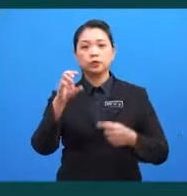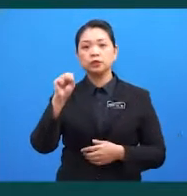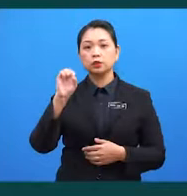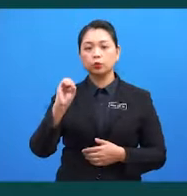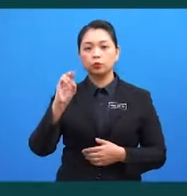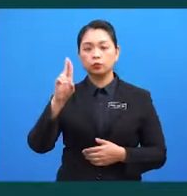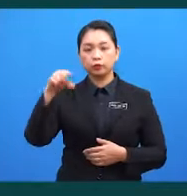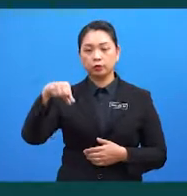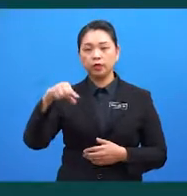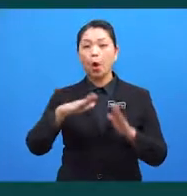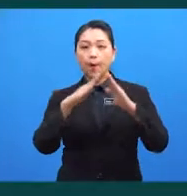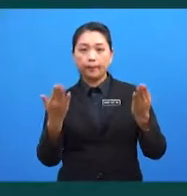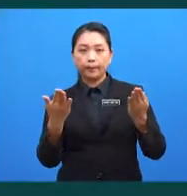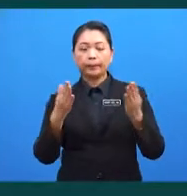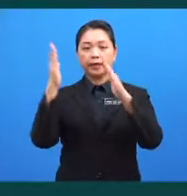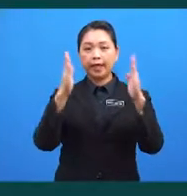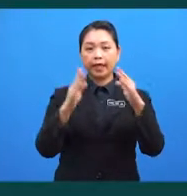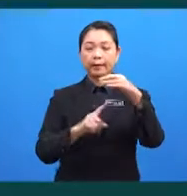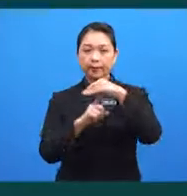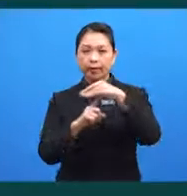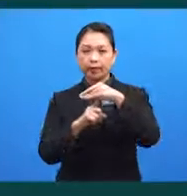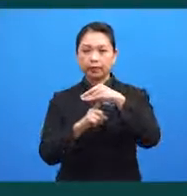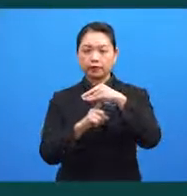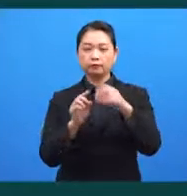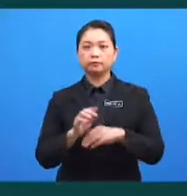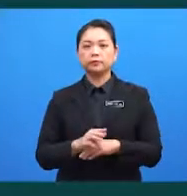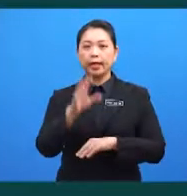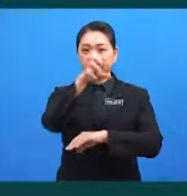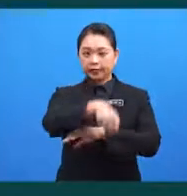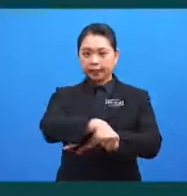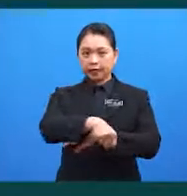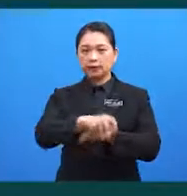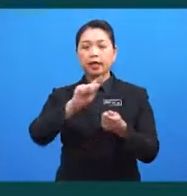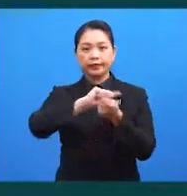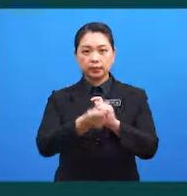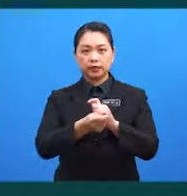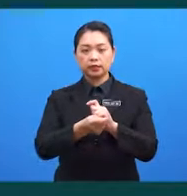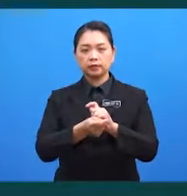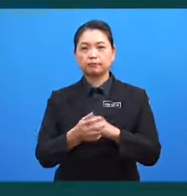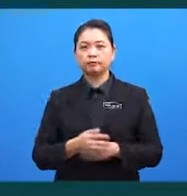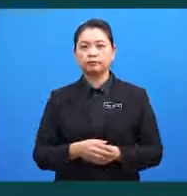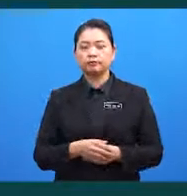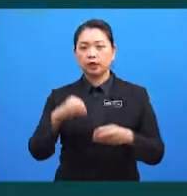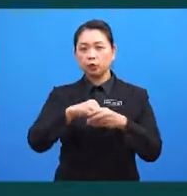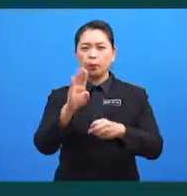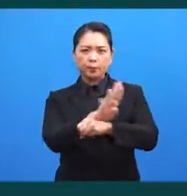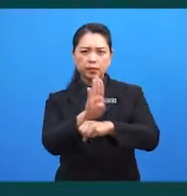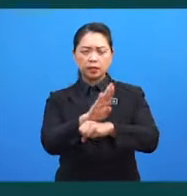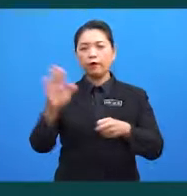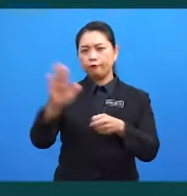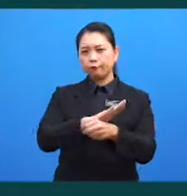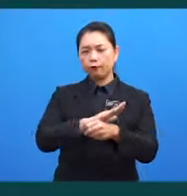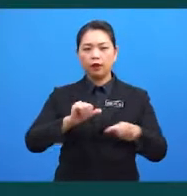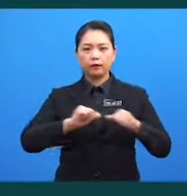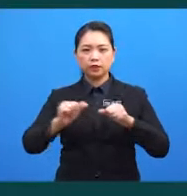an open-air market by day, but at night, it turns into a bustling, busy and full of